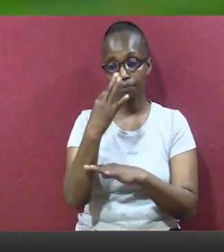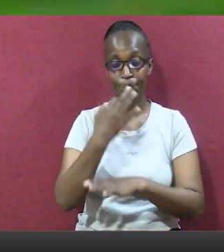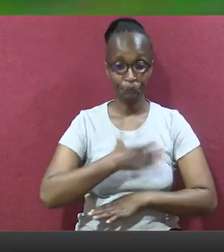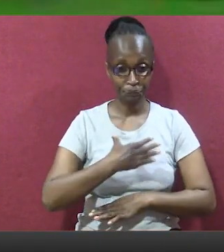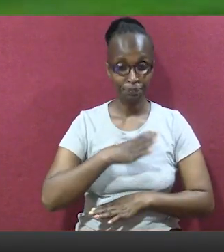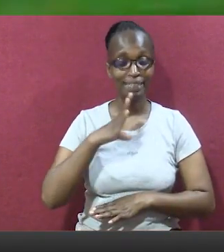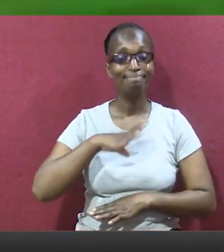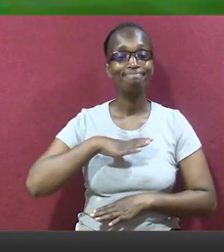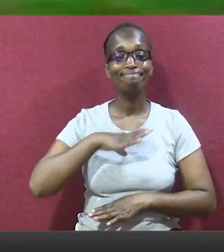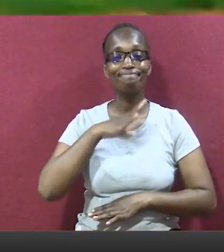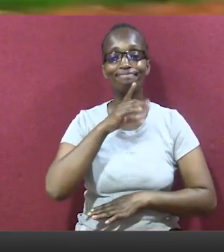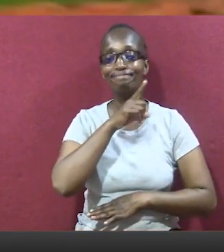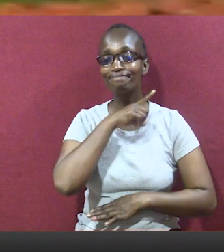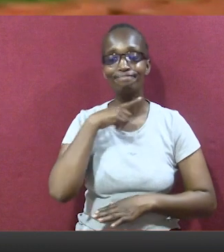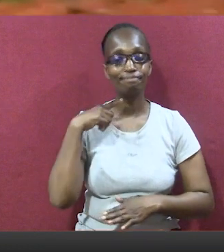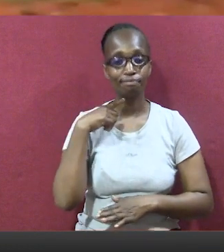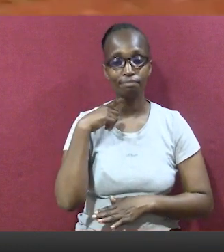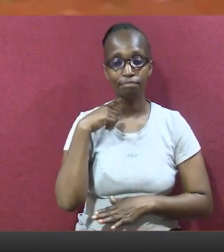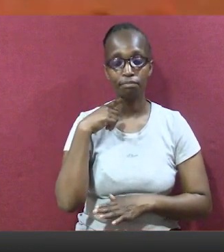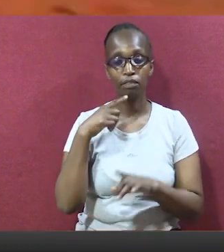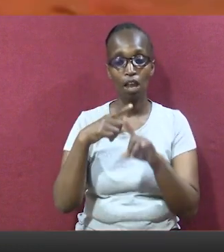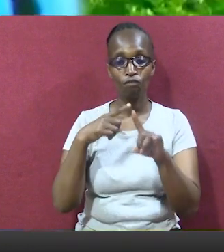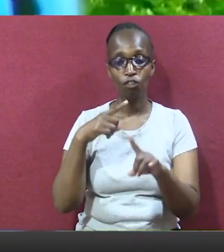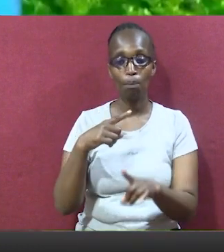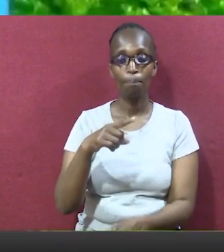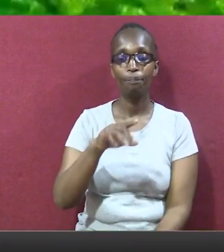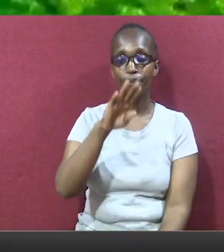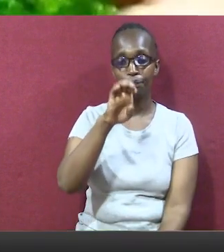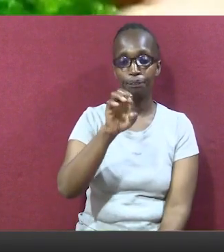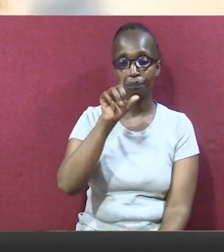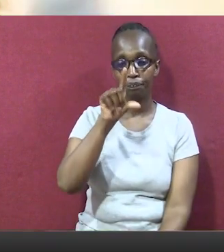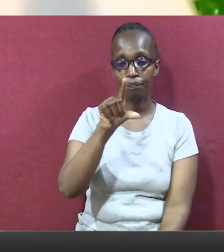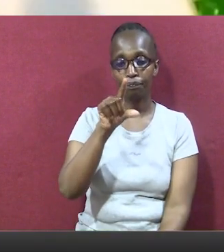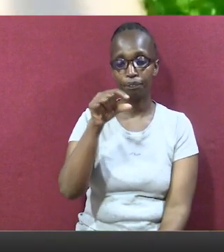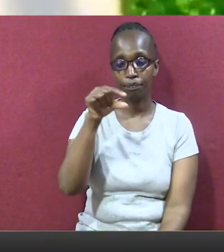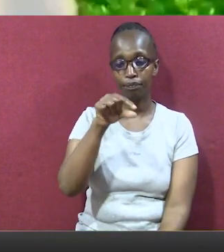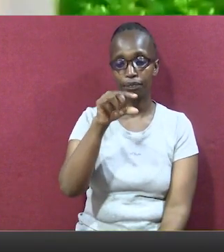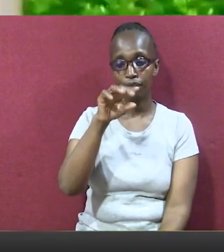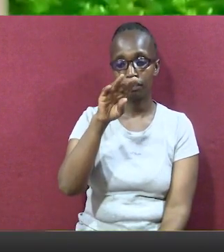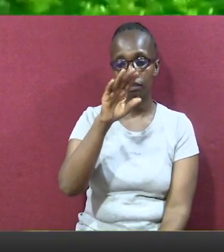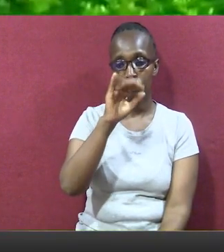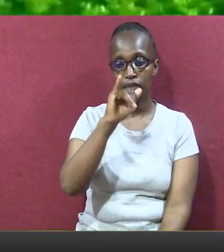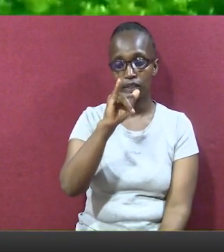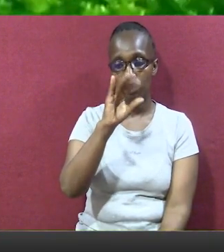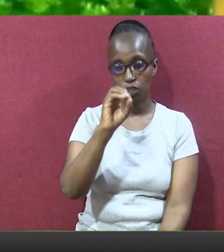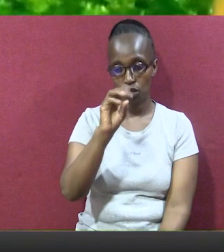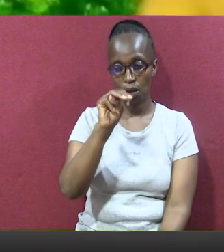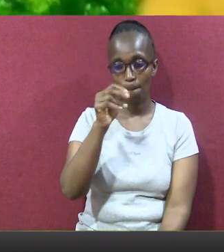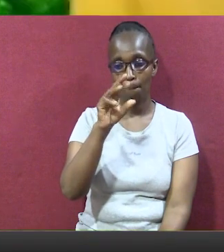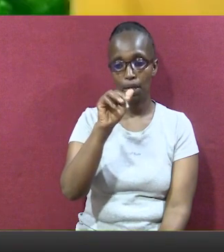Ijumaa jioni watu watatu waliuawa katika eneo la Chesongoch, kaunti ya Elgeyo